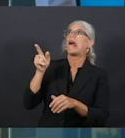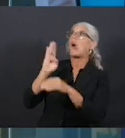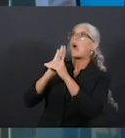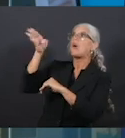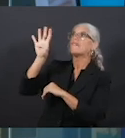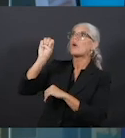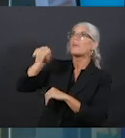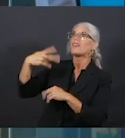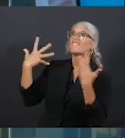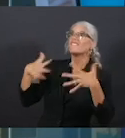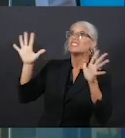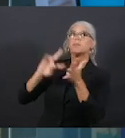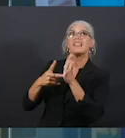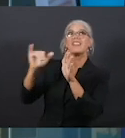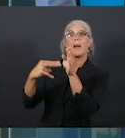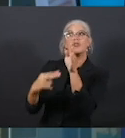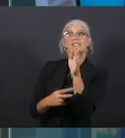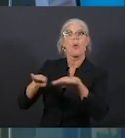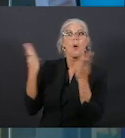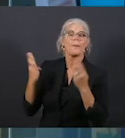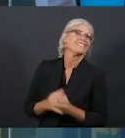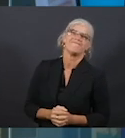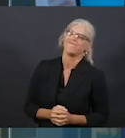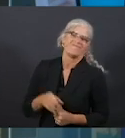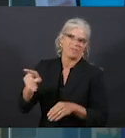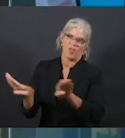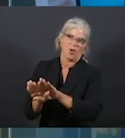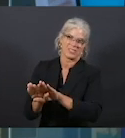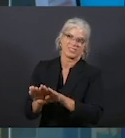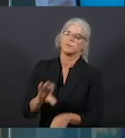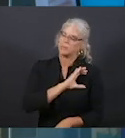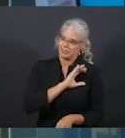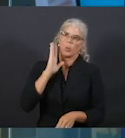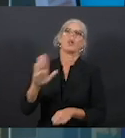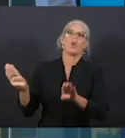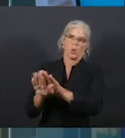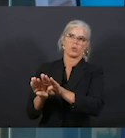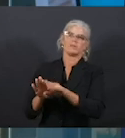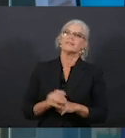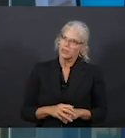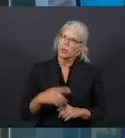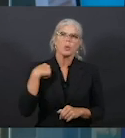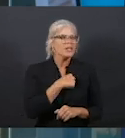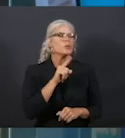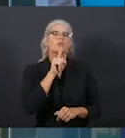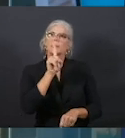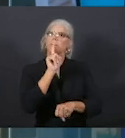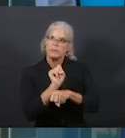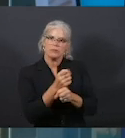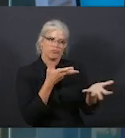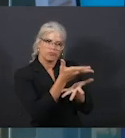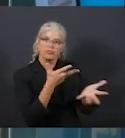miles per hour sustained, those bridges will start to be closed by law enforcement officers. We've been in very close coordination with our airports,